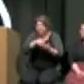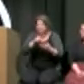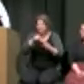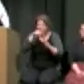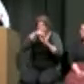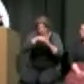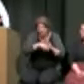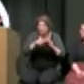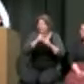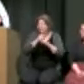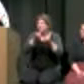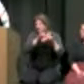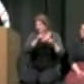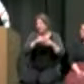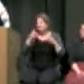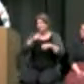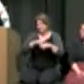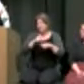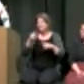it took quite a bit of time and effort.